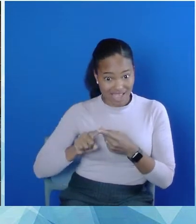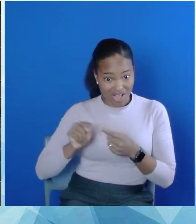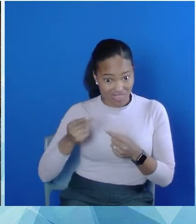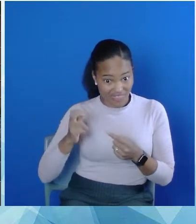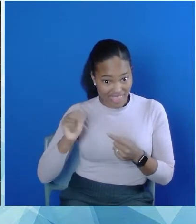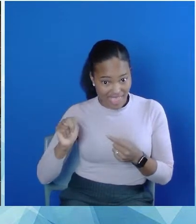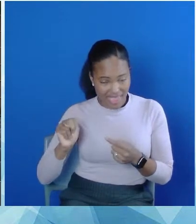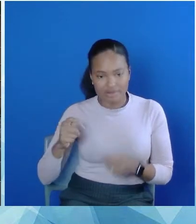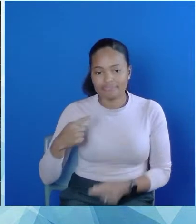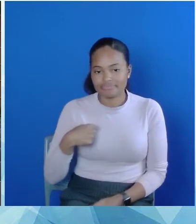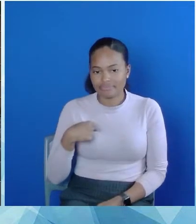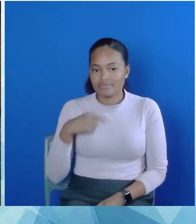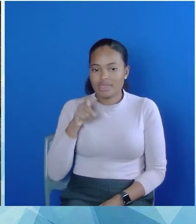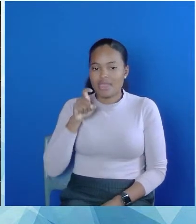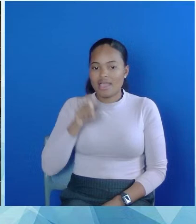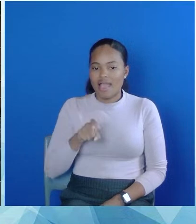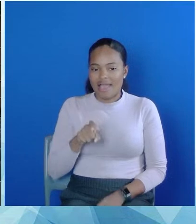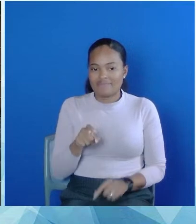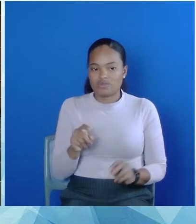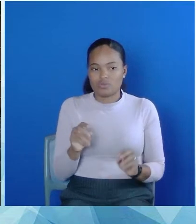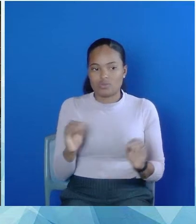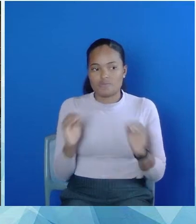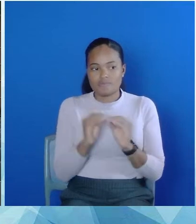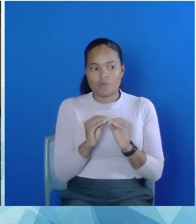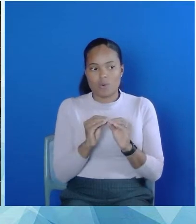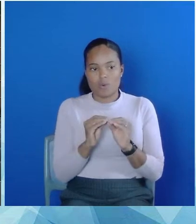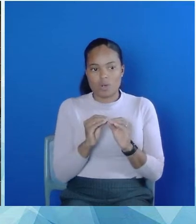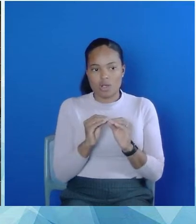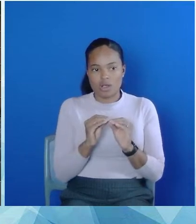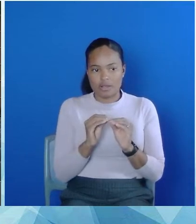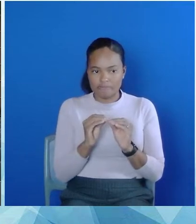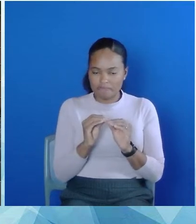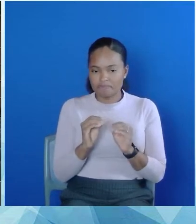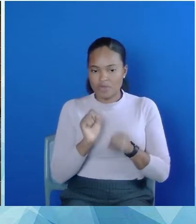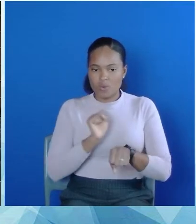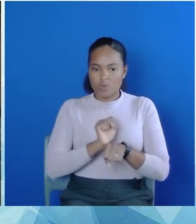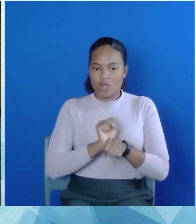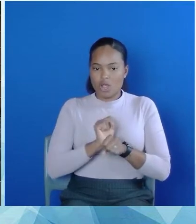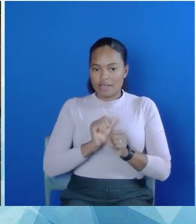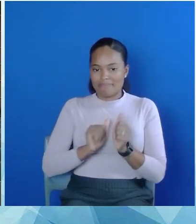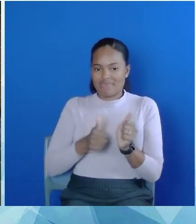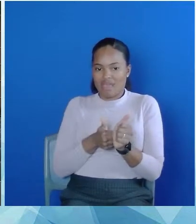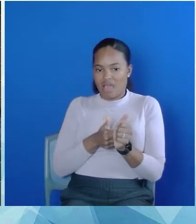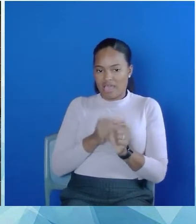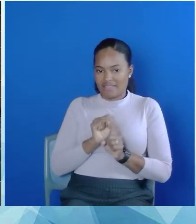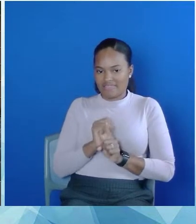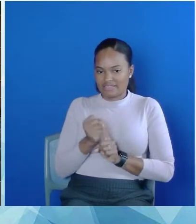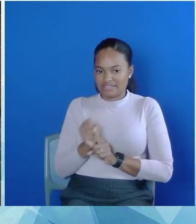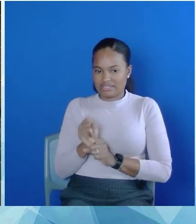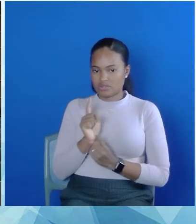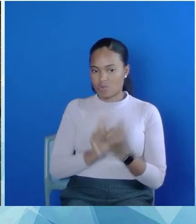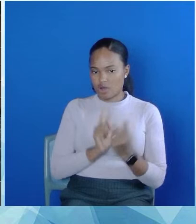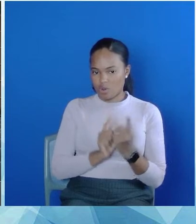work a little bit more behind the scenes in a one-on-one.